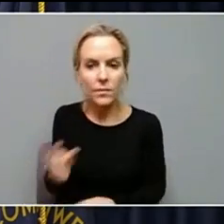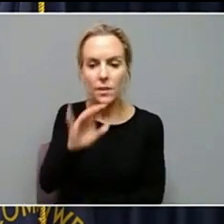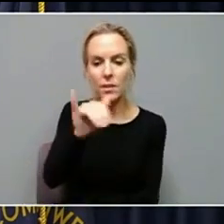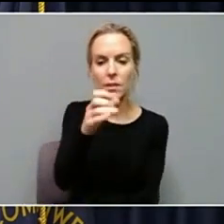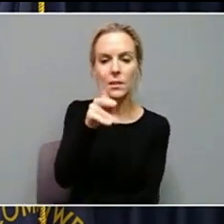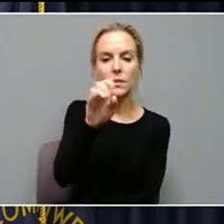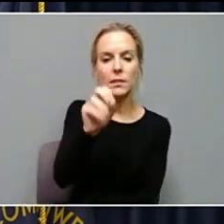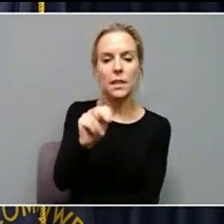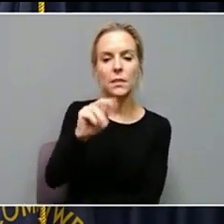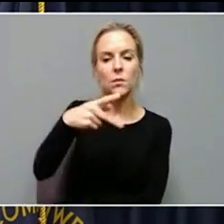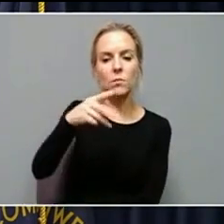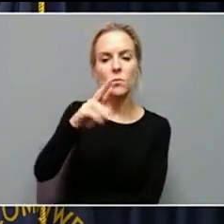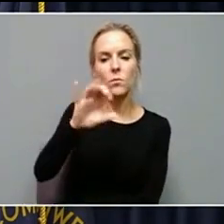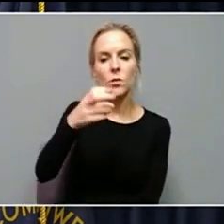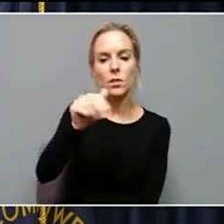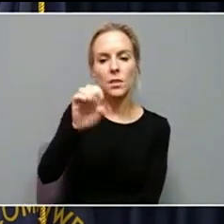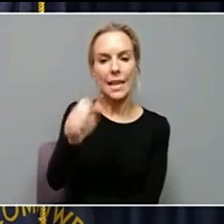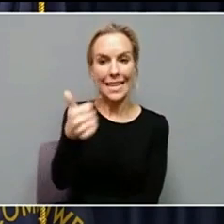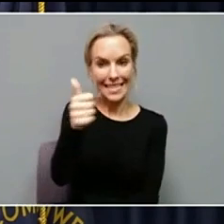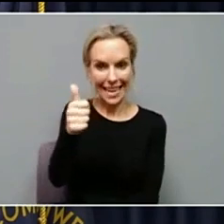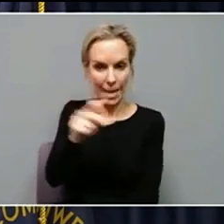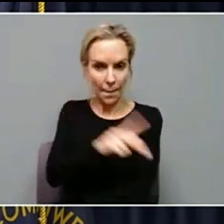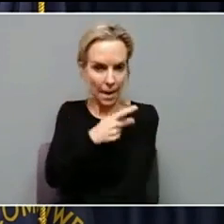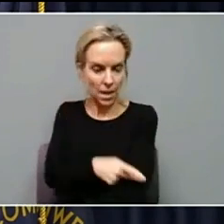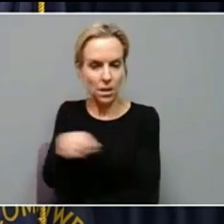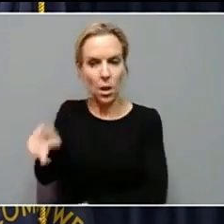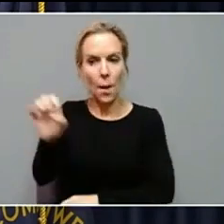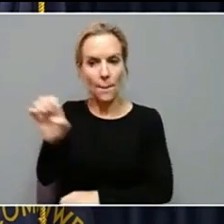Purchase, 10 patients in the emergency department,